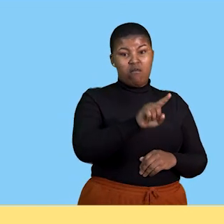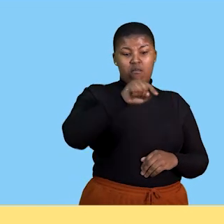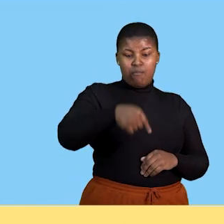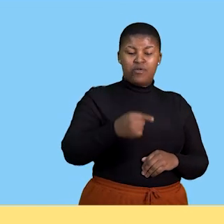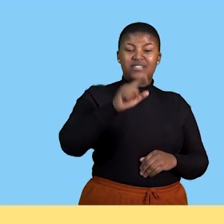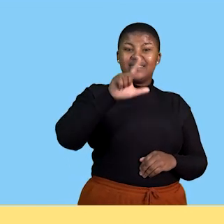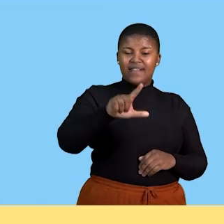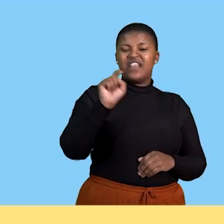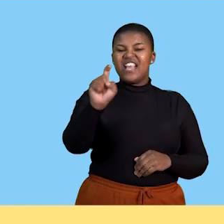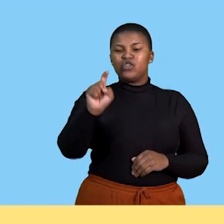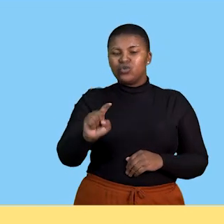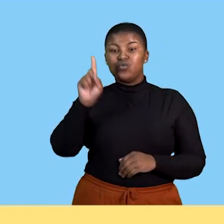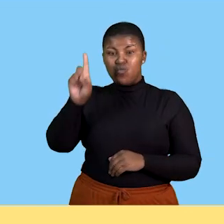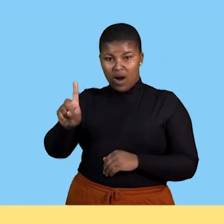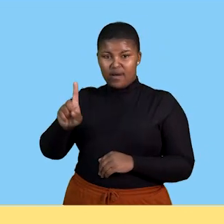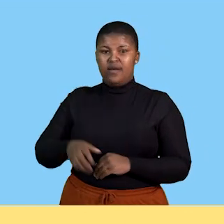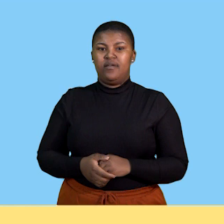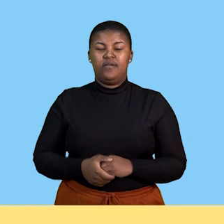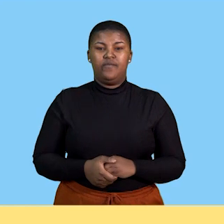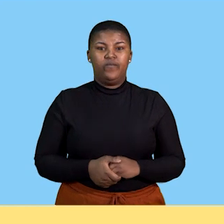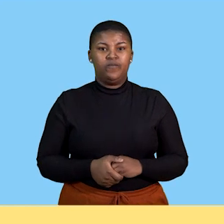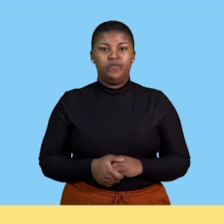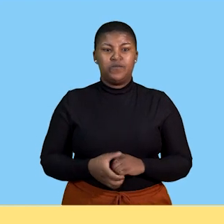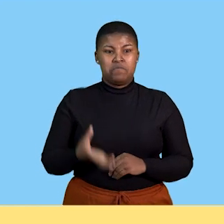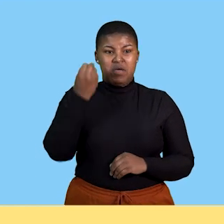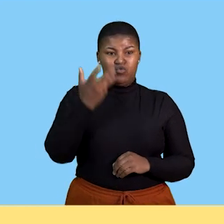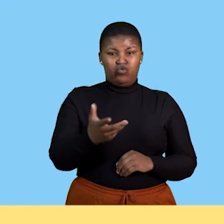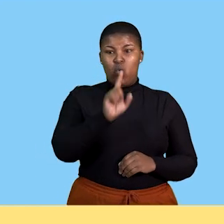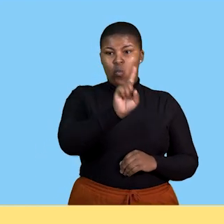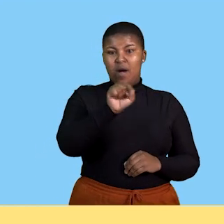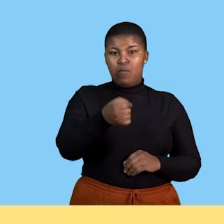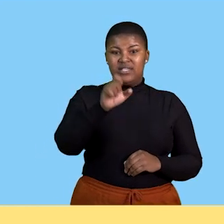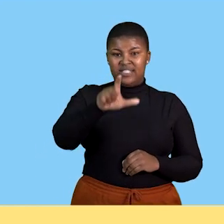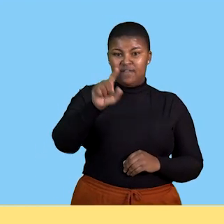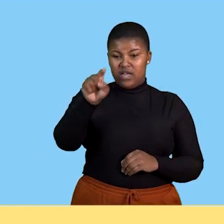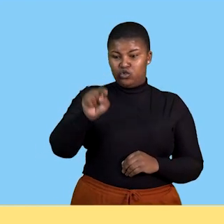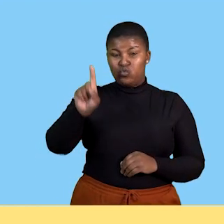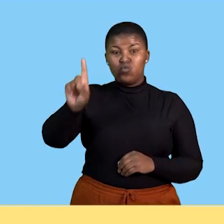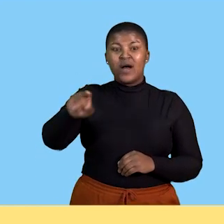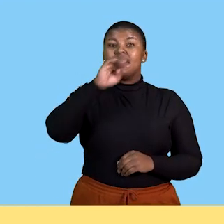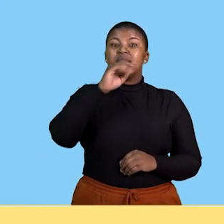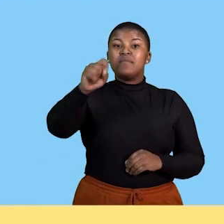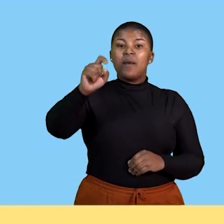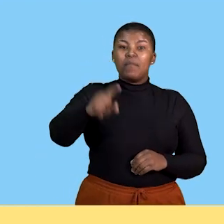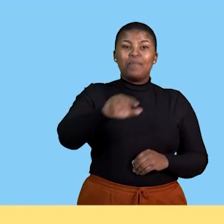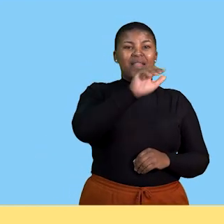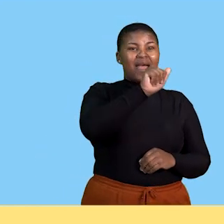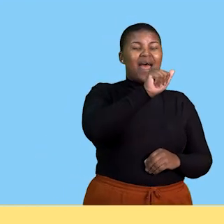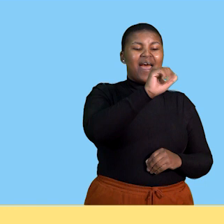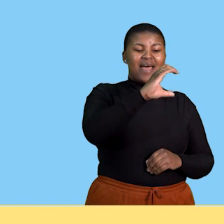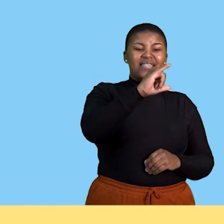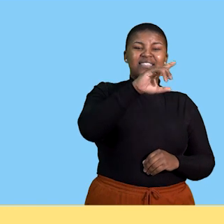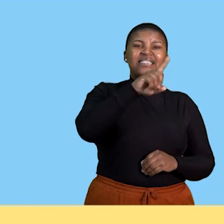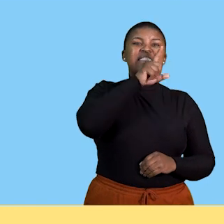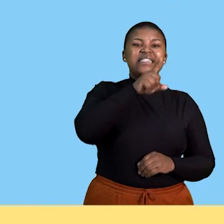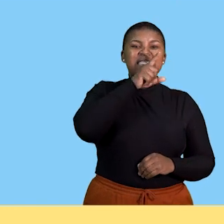1.7 as to 1. 1.7 as to 1. So the acid test ratio for the year 2022 is